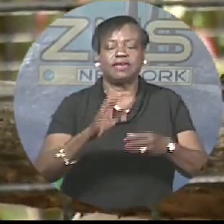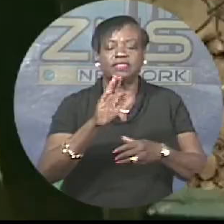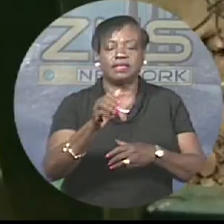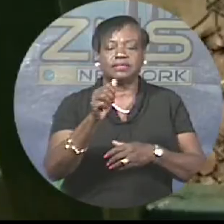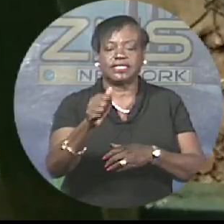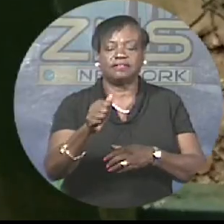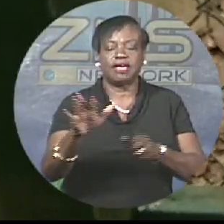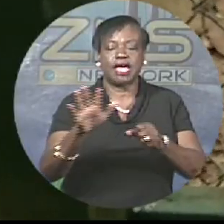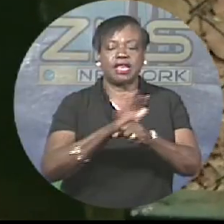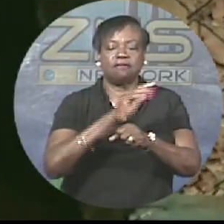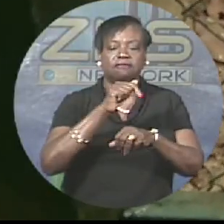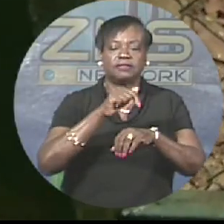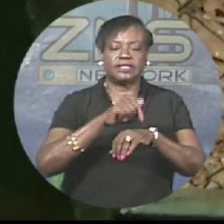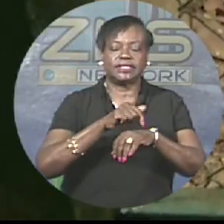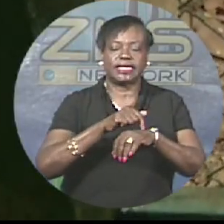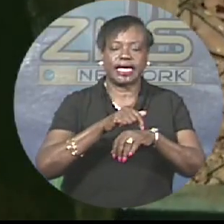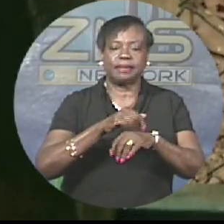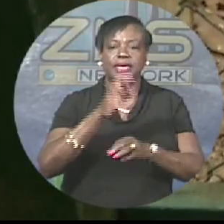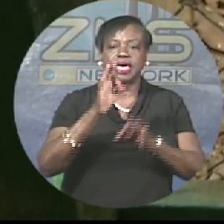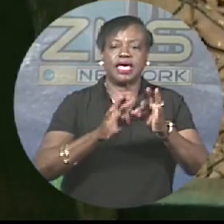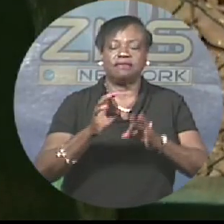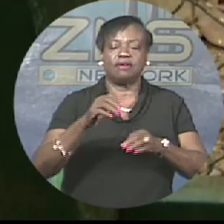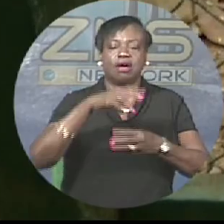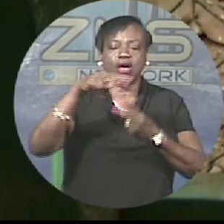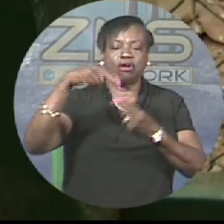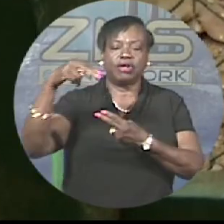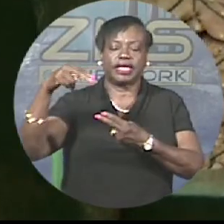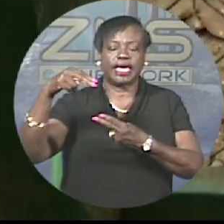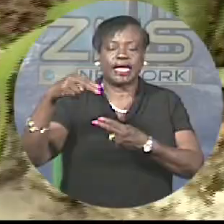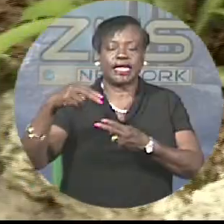enough time in the event of an approaching hurricane to